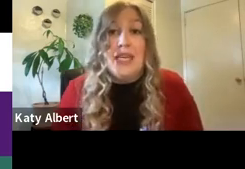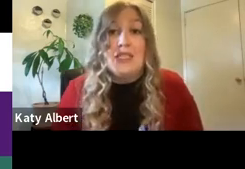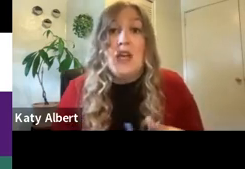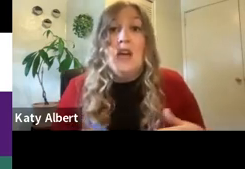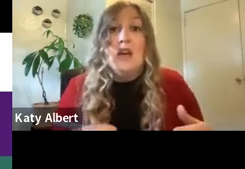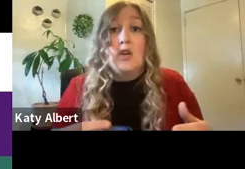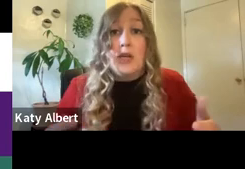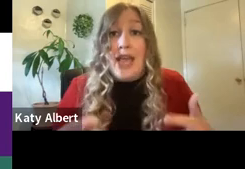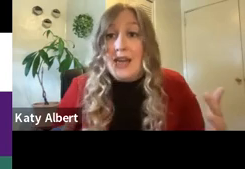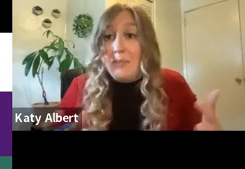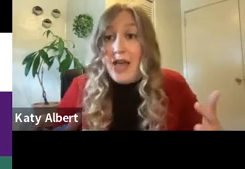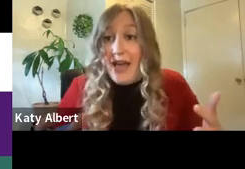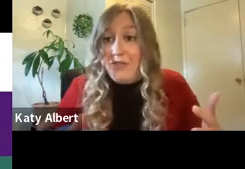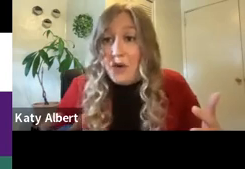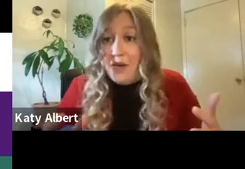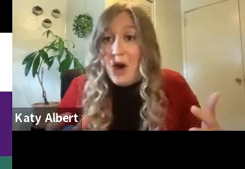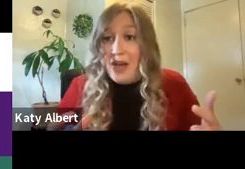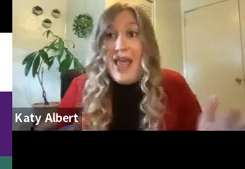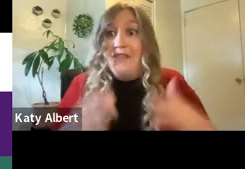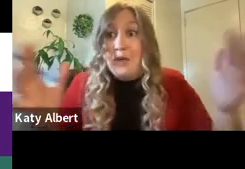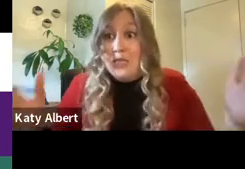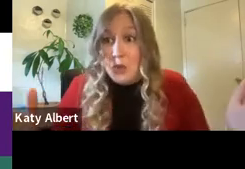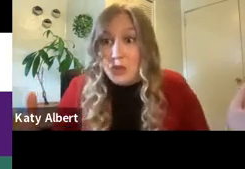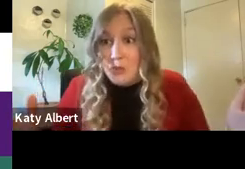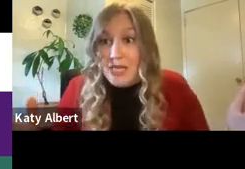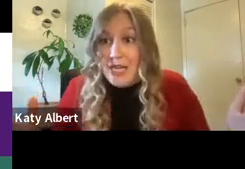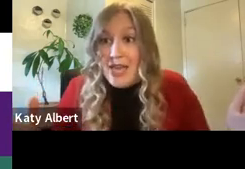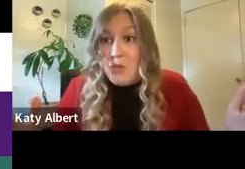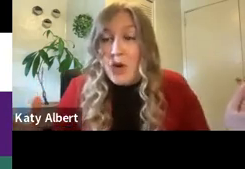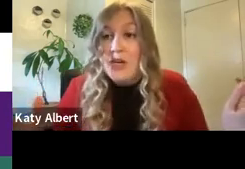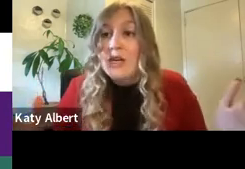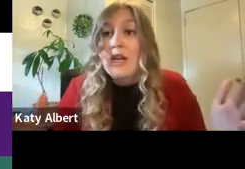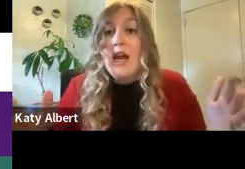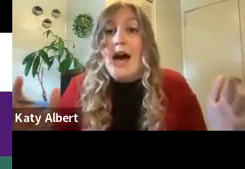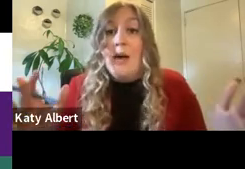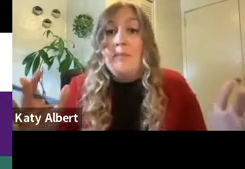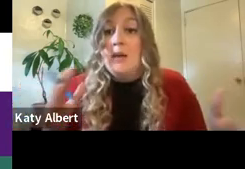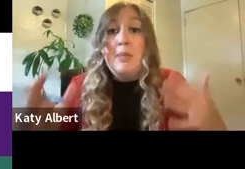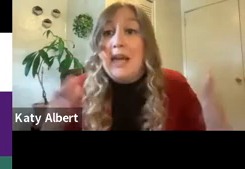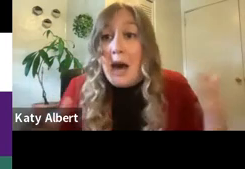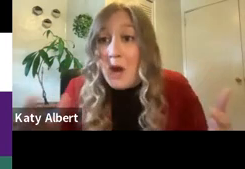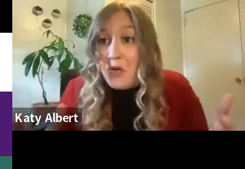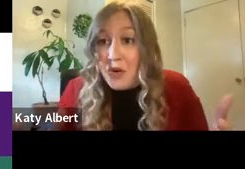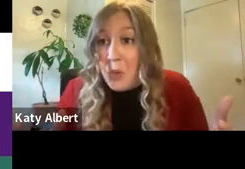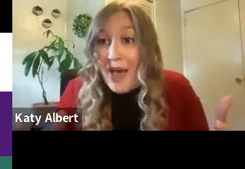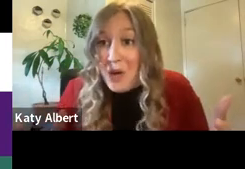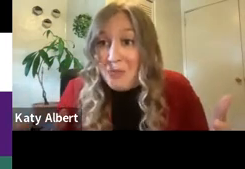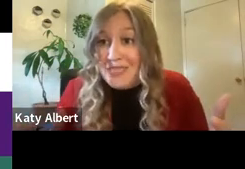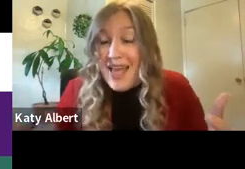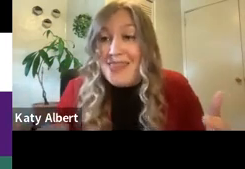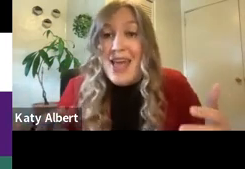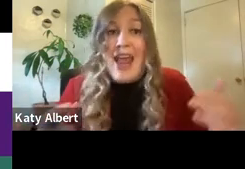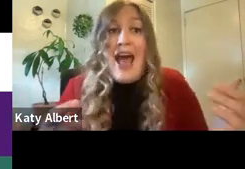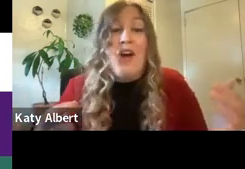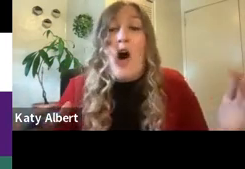do is create a platform on every social media network, become